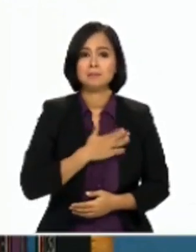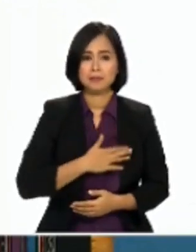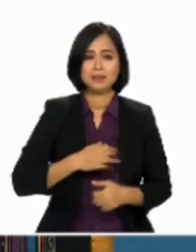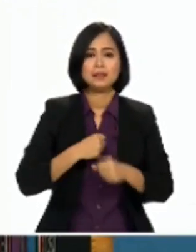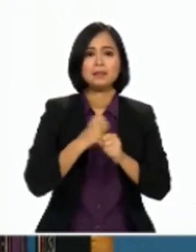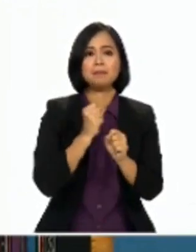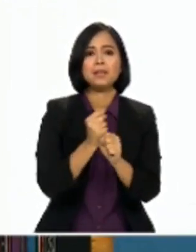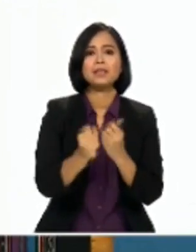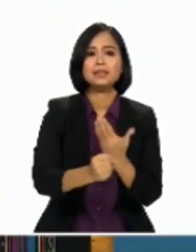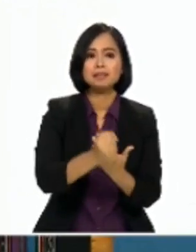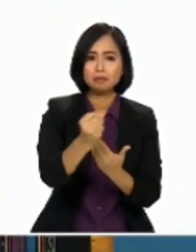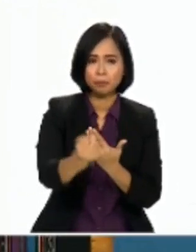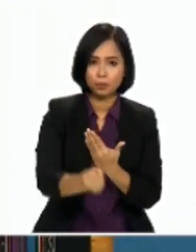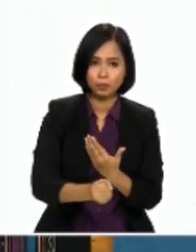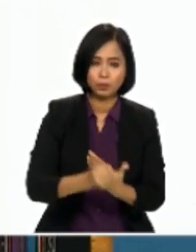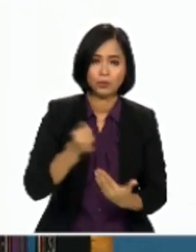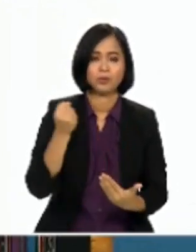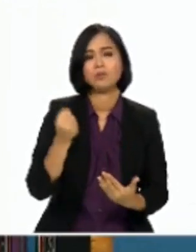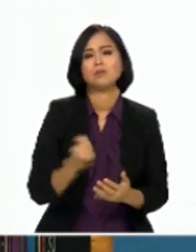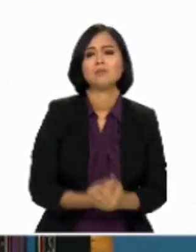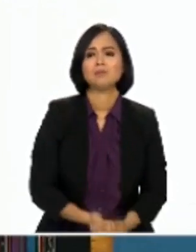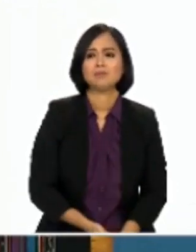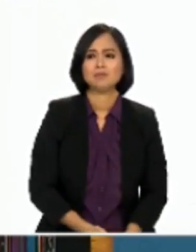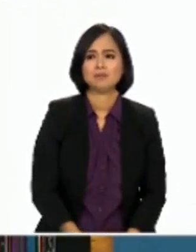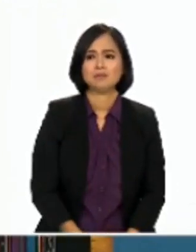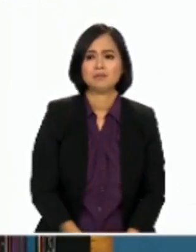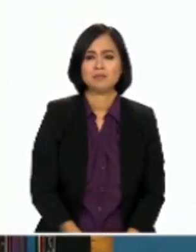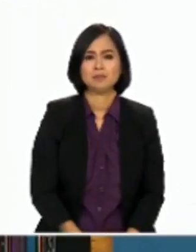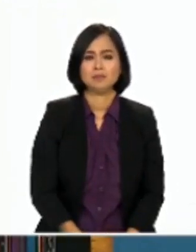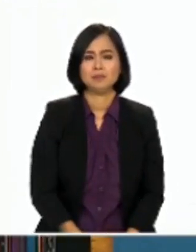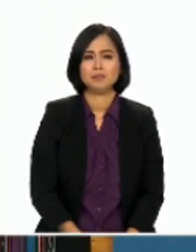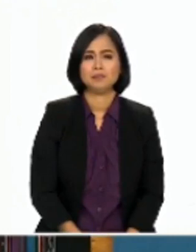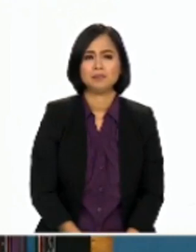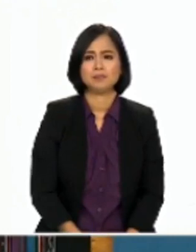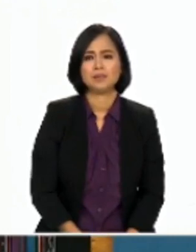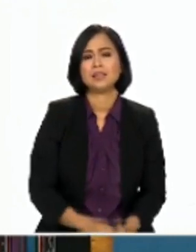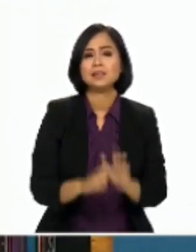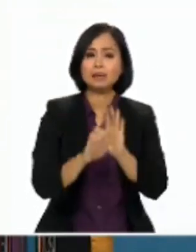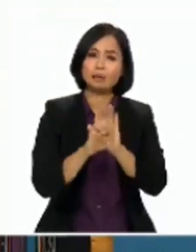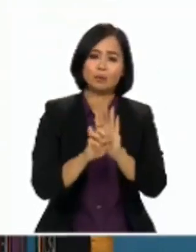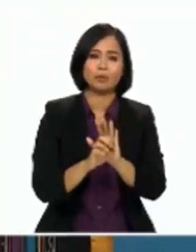Simplify. Just like the others, you can do it